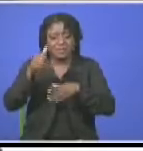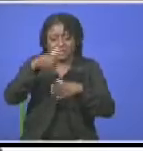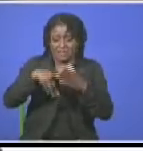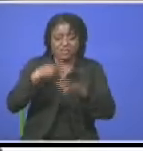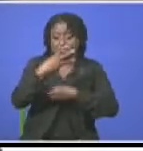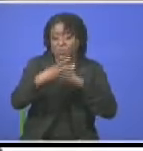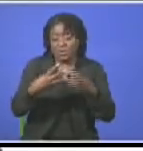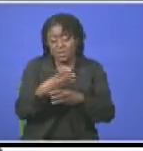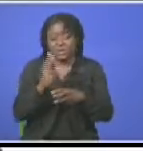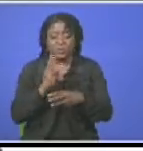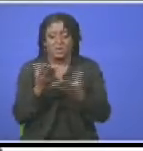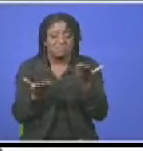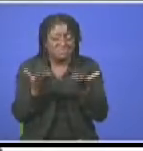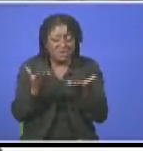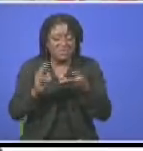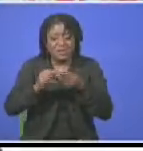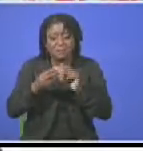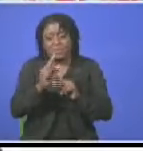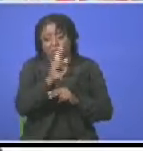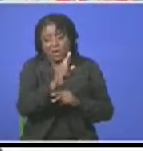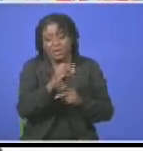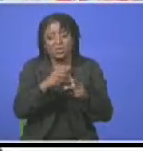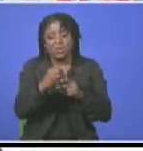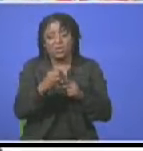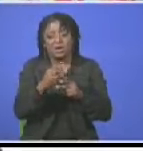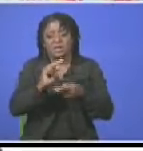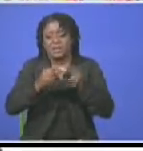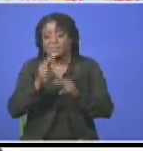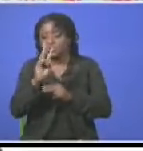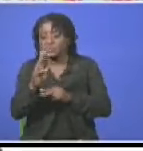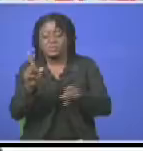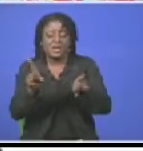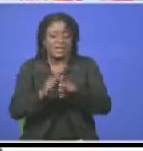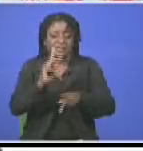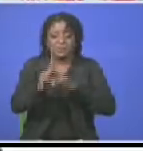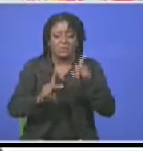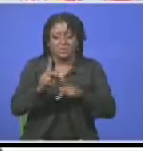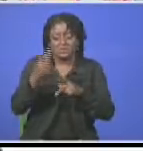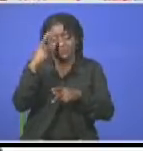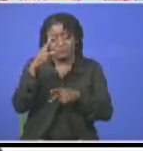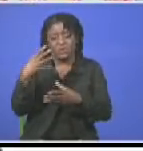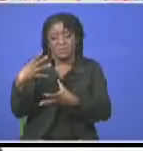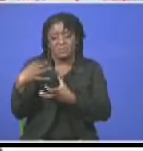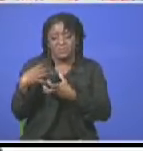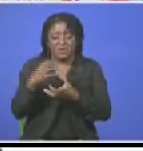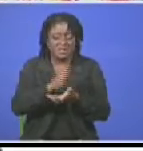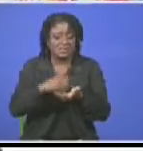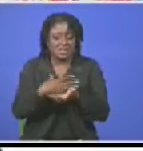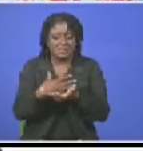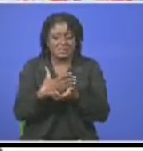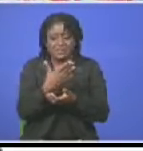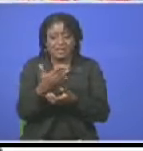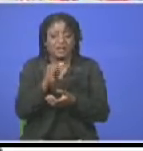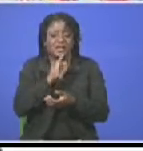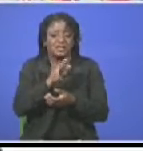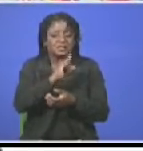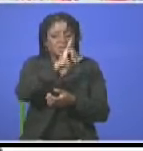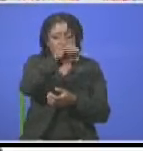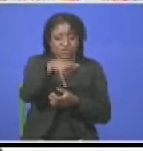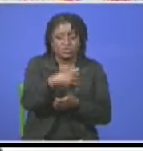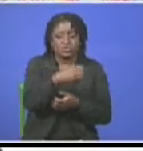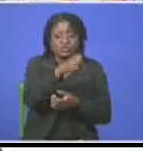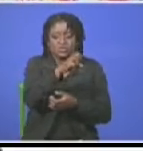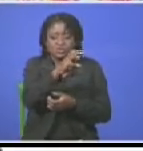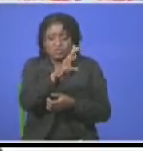we're probably number 1 or number 2 as a population for breast cancer. There's a Jewish